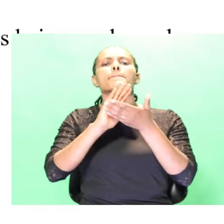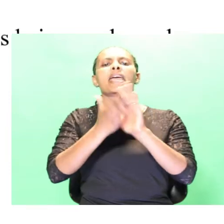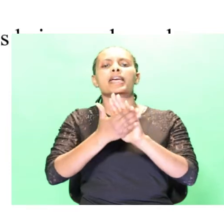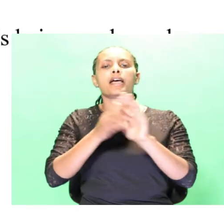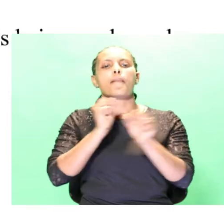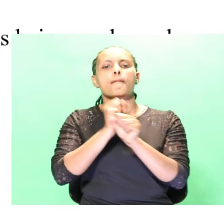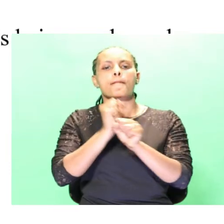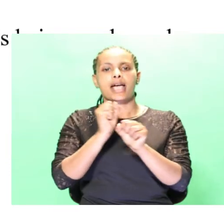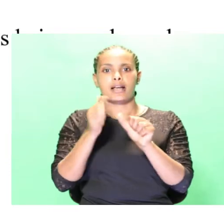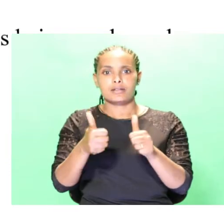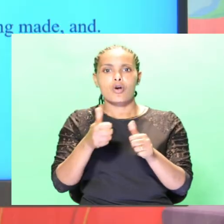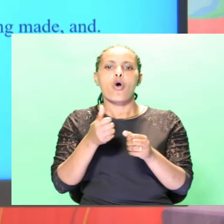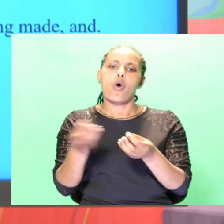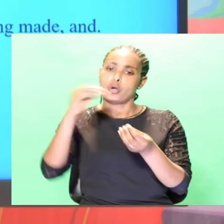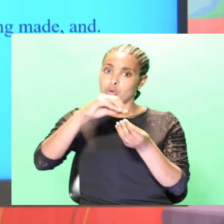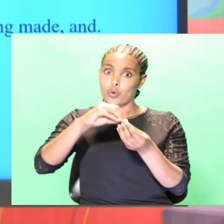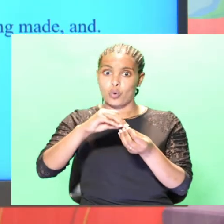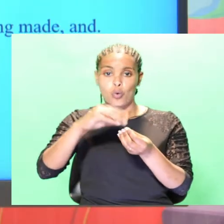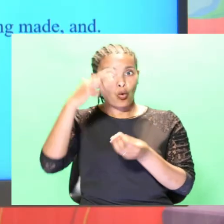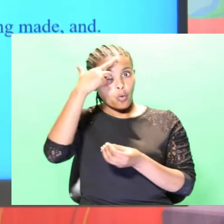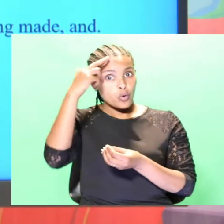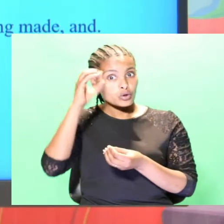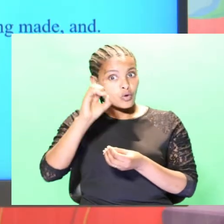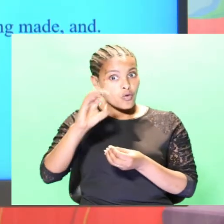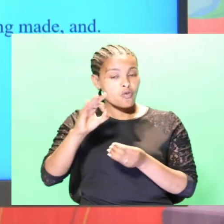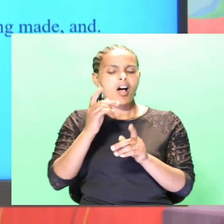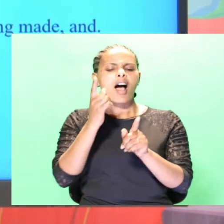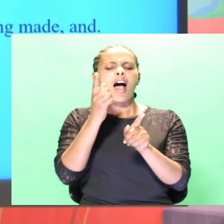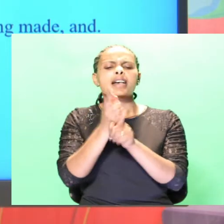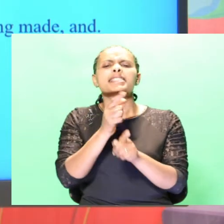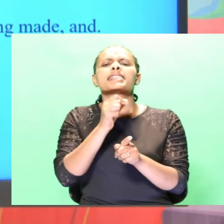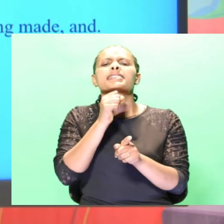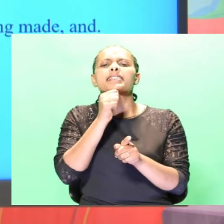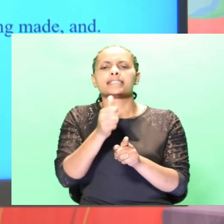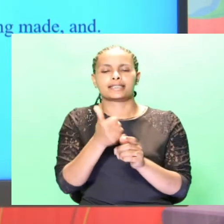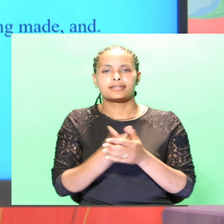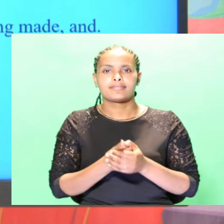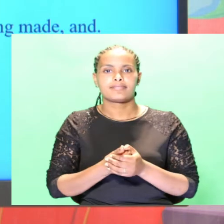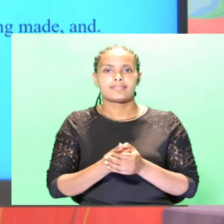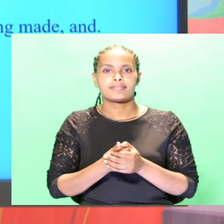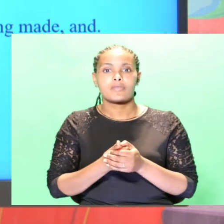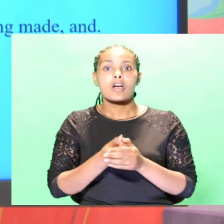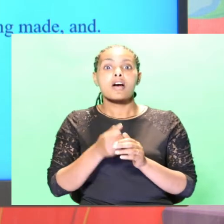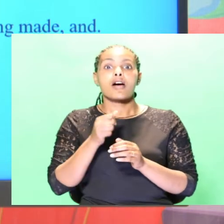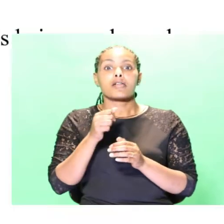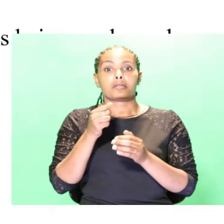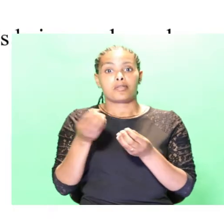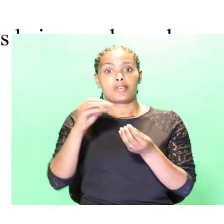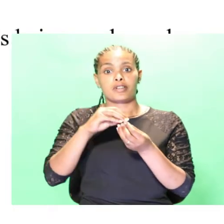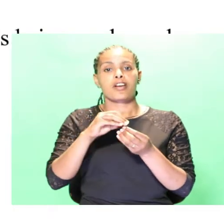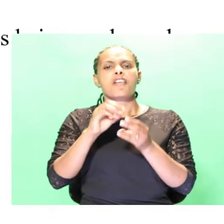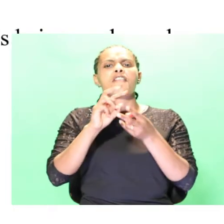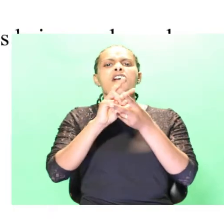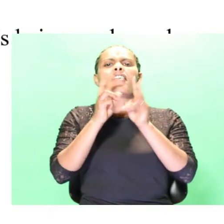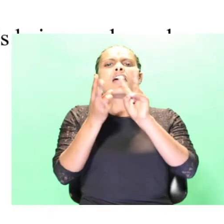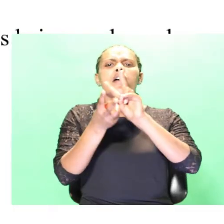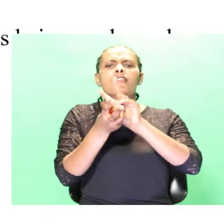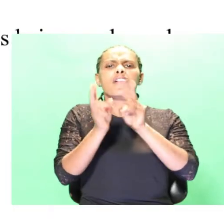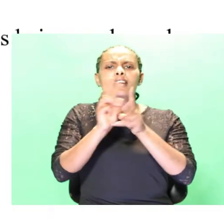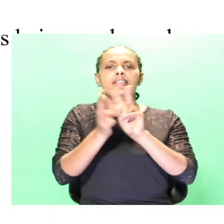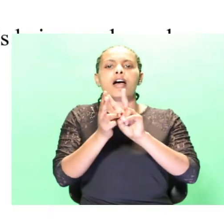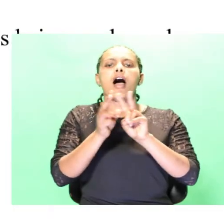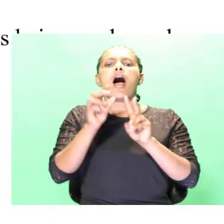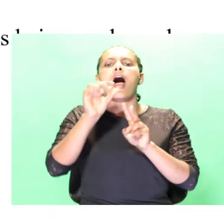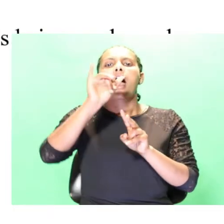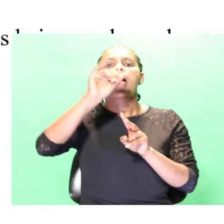being made is also cause for uncertainty. Four, variabilities in